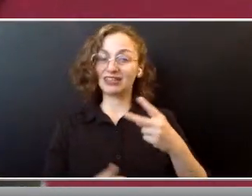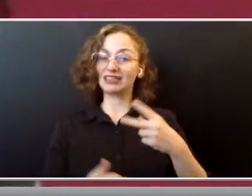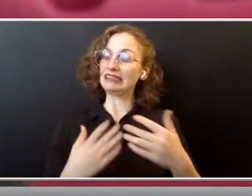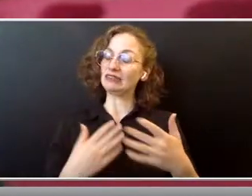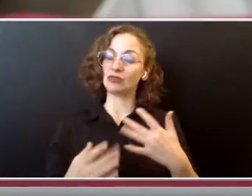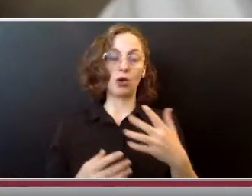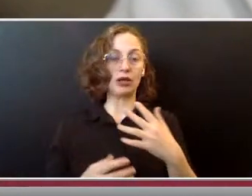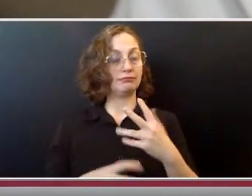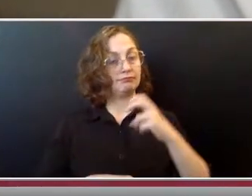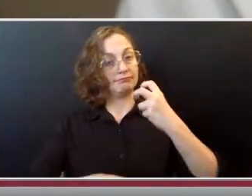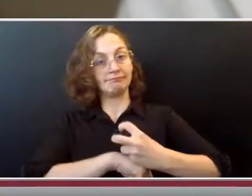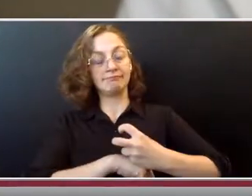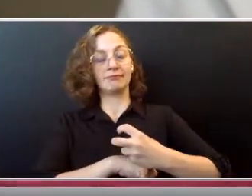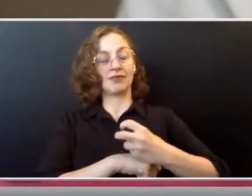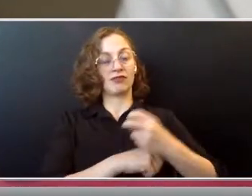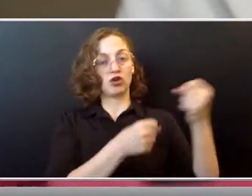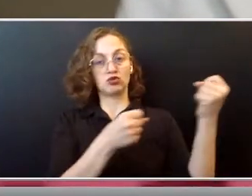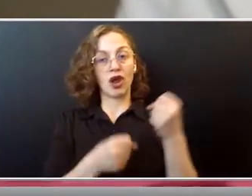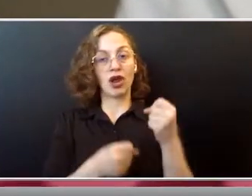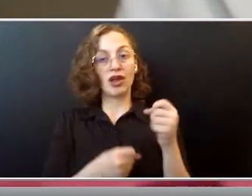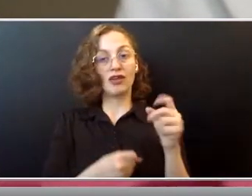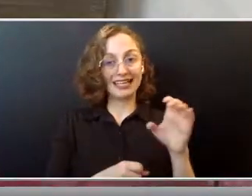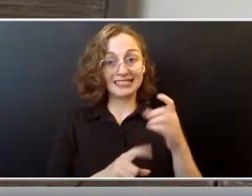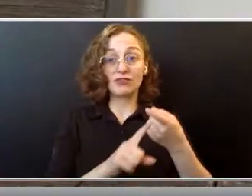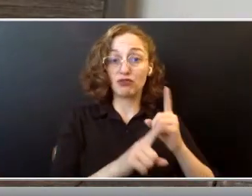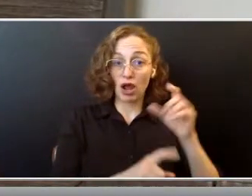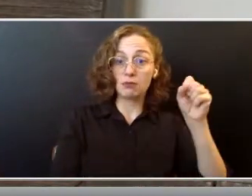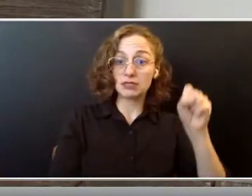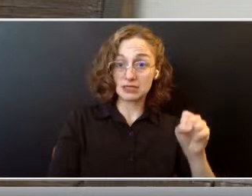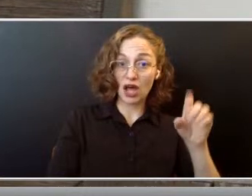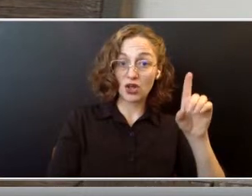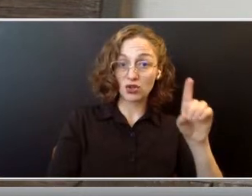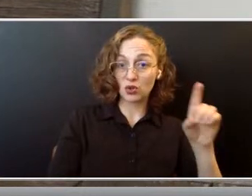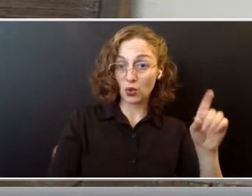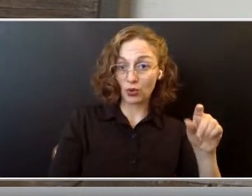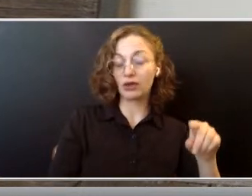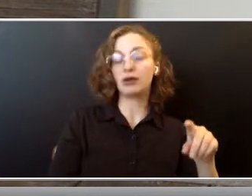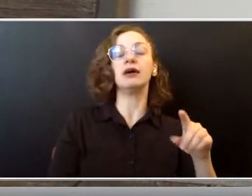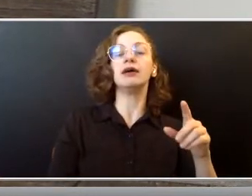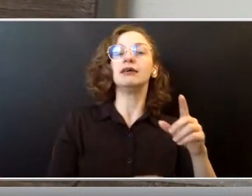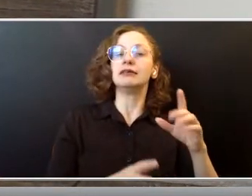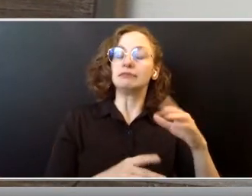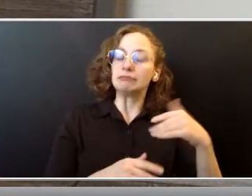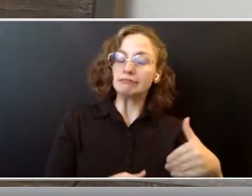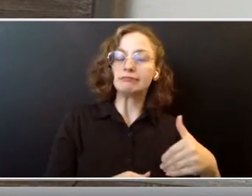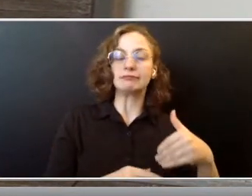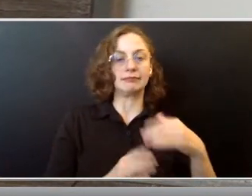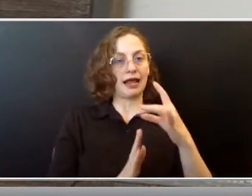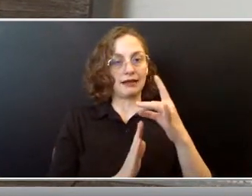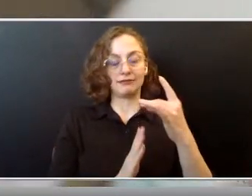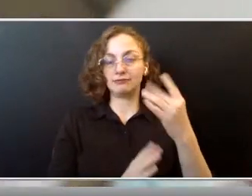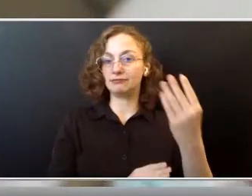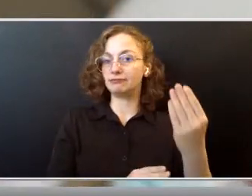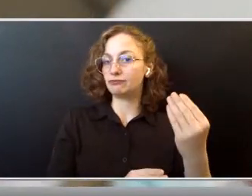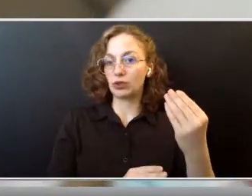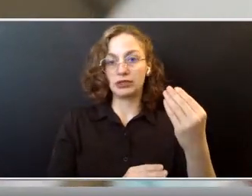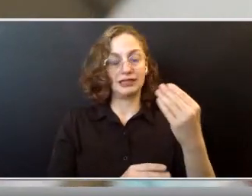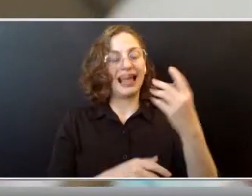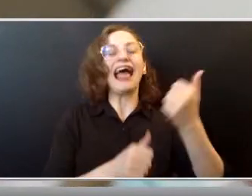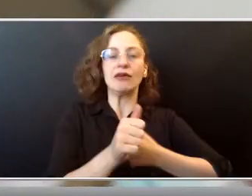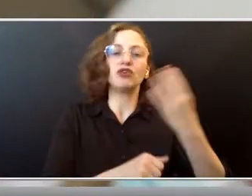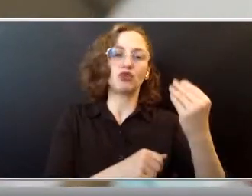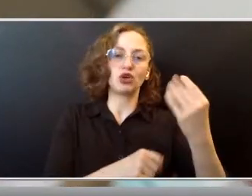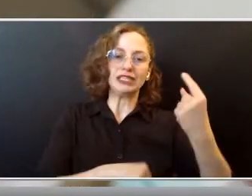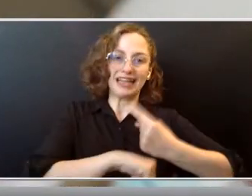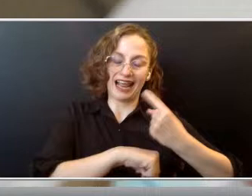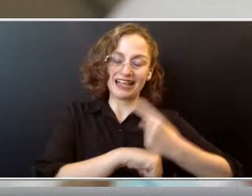Dakota, causing her parents to miss work and Aubrey to miss school, they feel fortunate. There's a good chance I wouldn't have a daughter anymore if